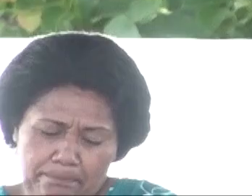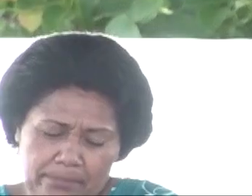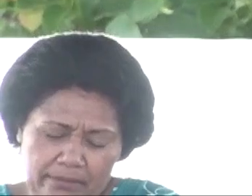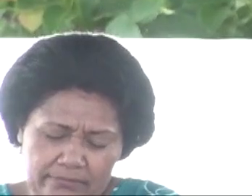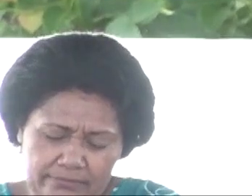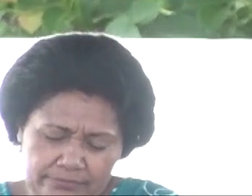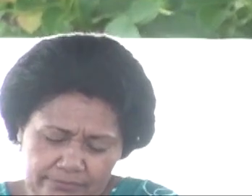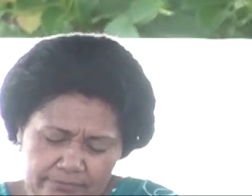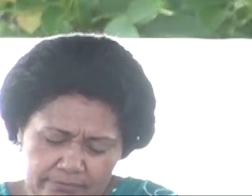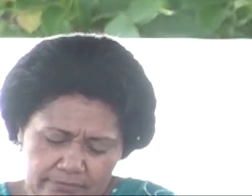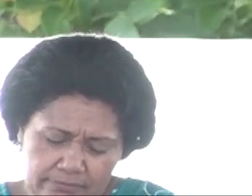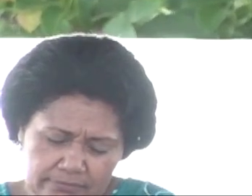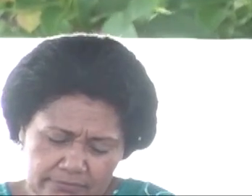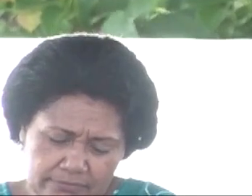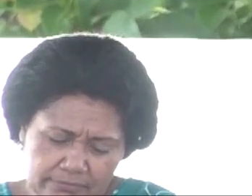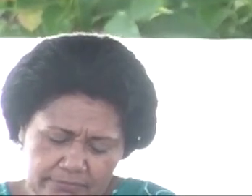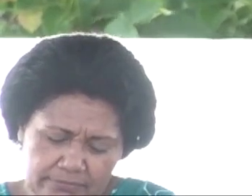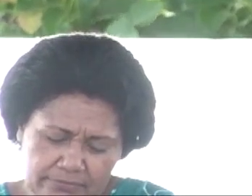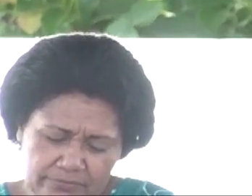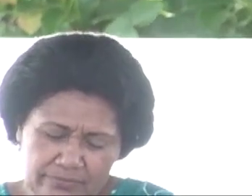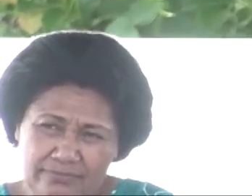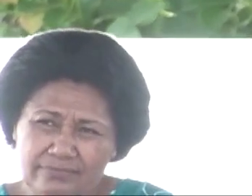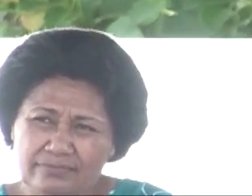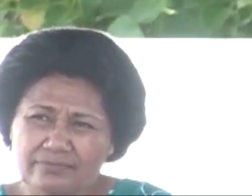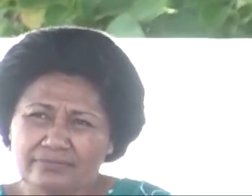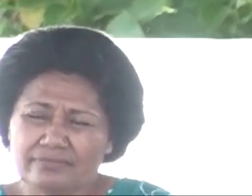in Wiliame, especially here in Macuata.